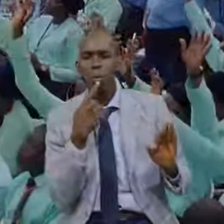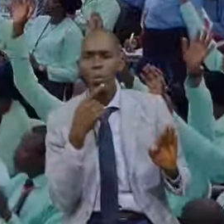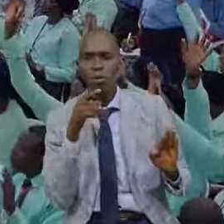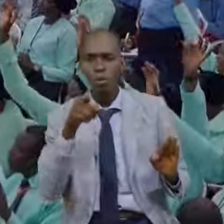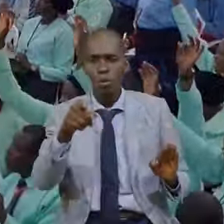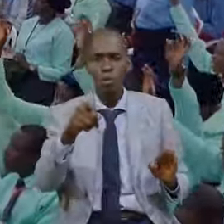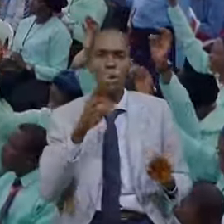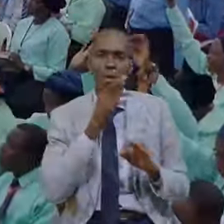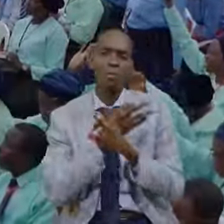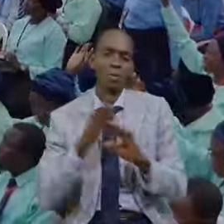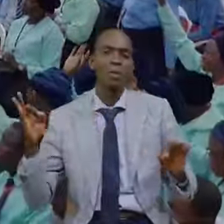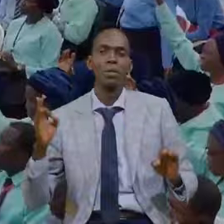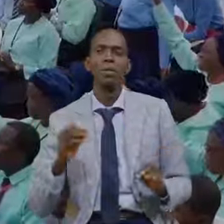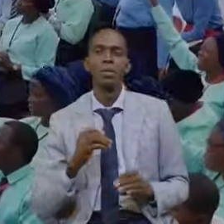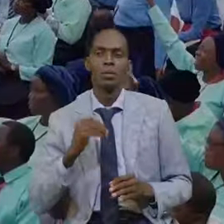Amen.